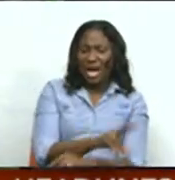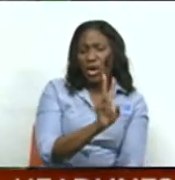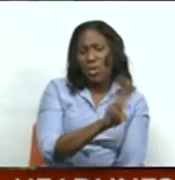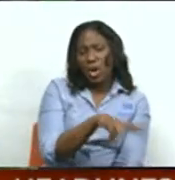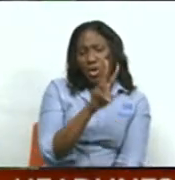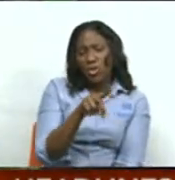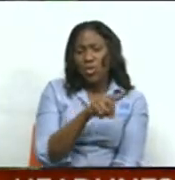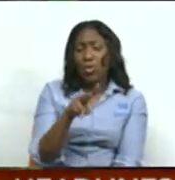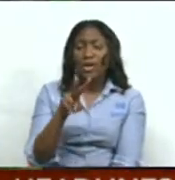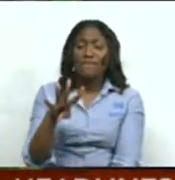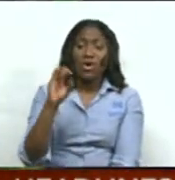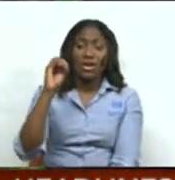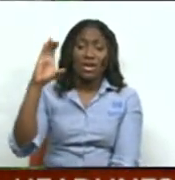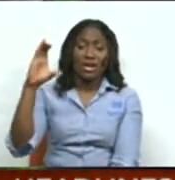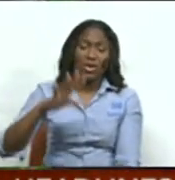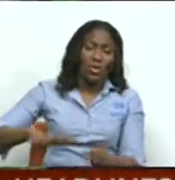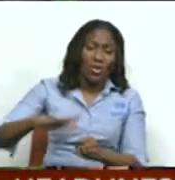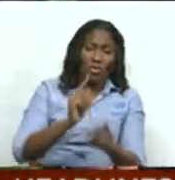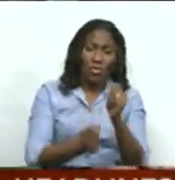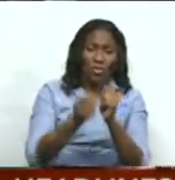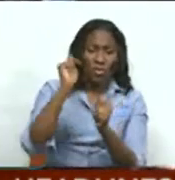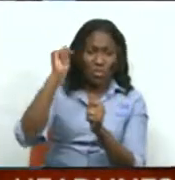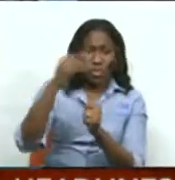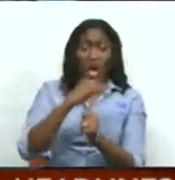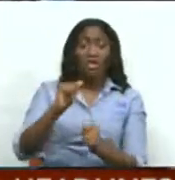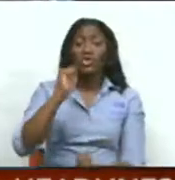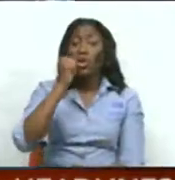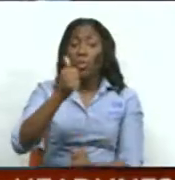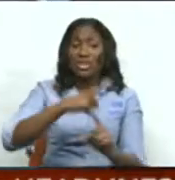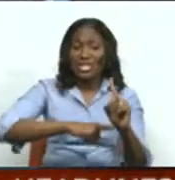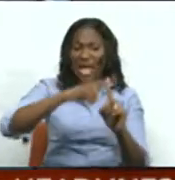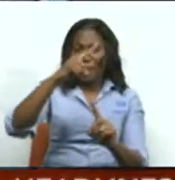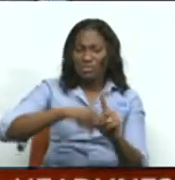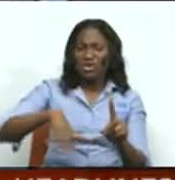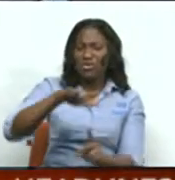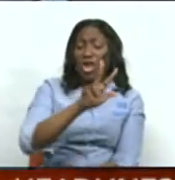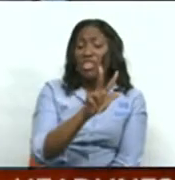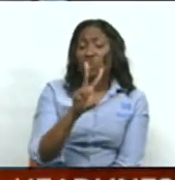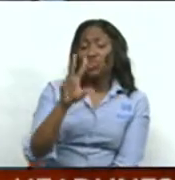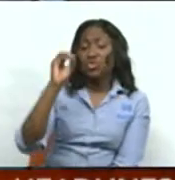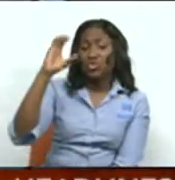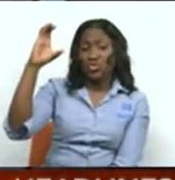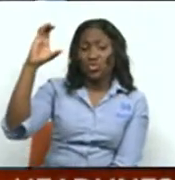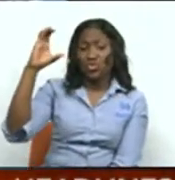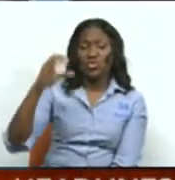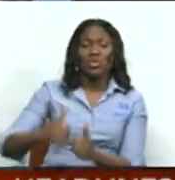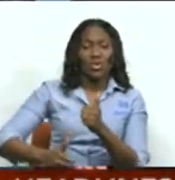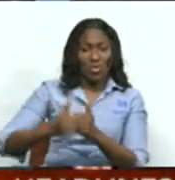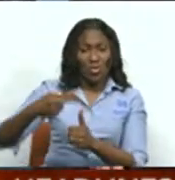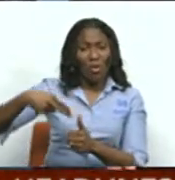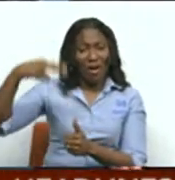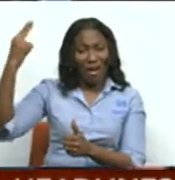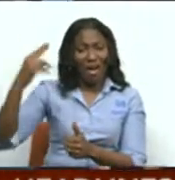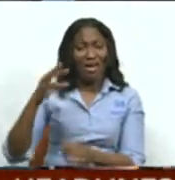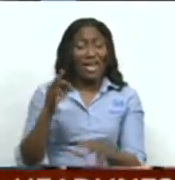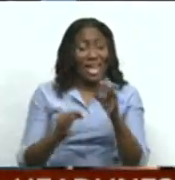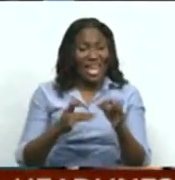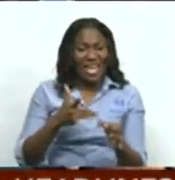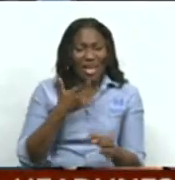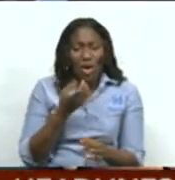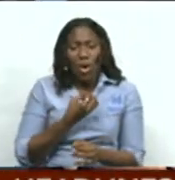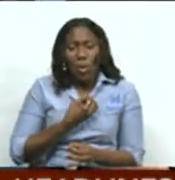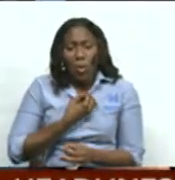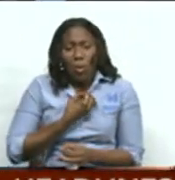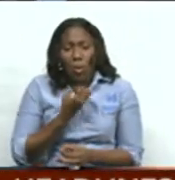22 and 24 degrees across the country. For tomorrow, temperatures getting up to around 32 degrees as our maximum high, but it could get warmer across